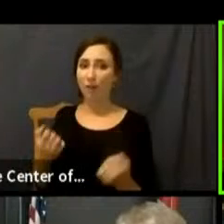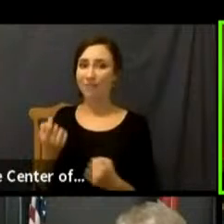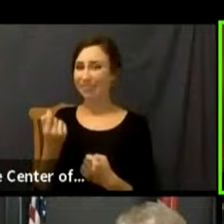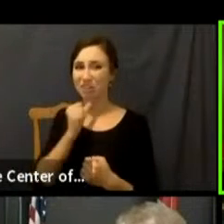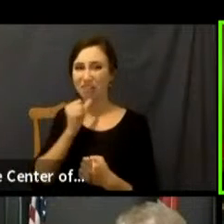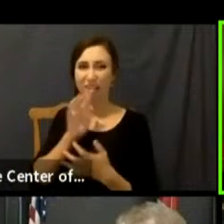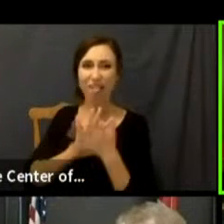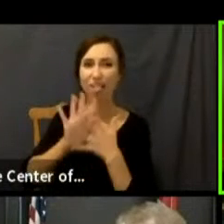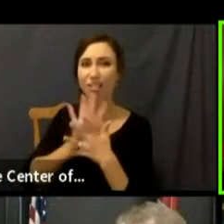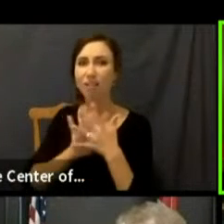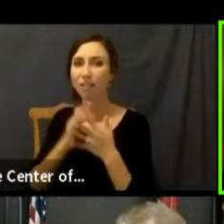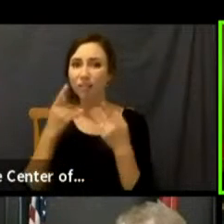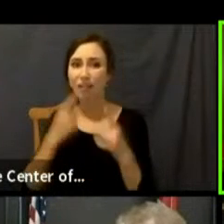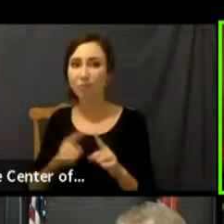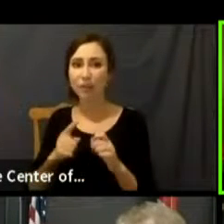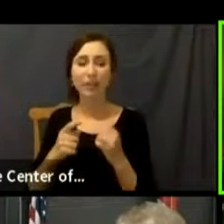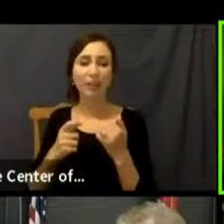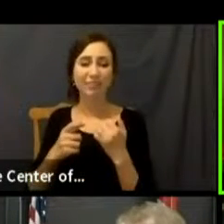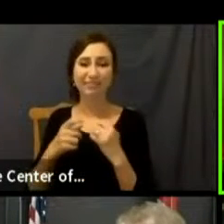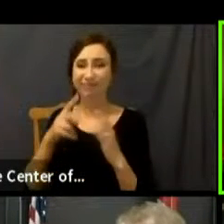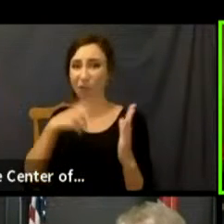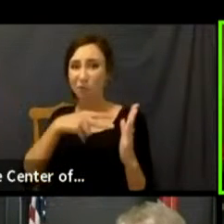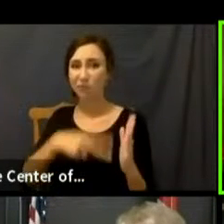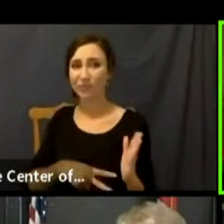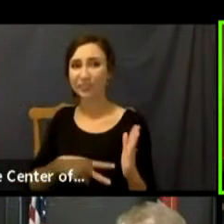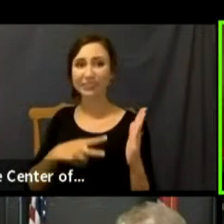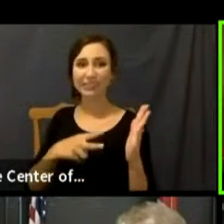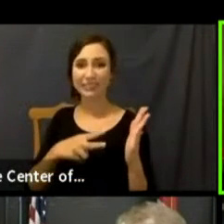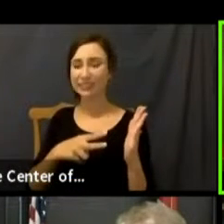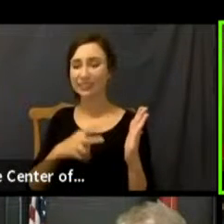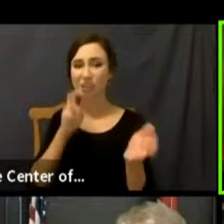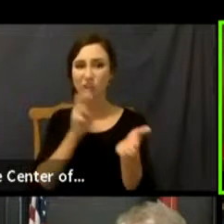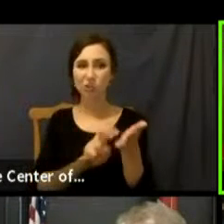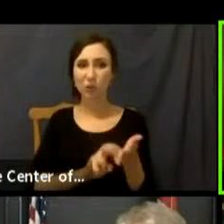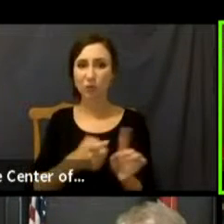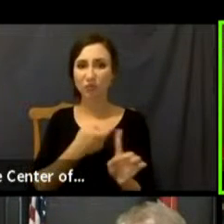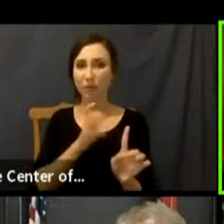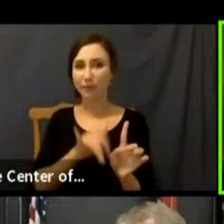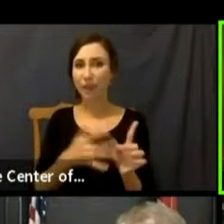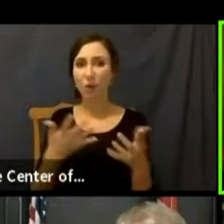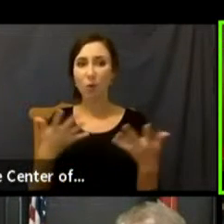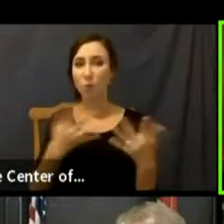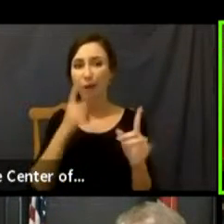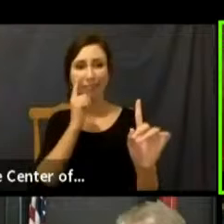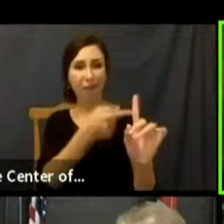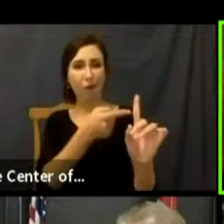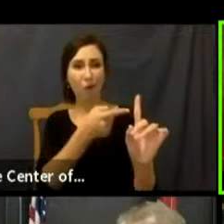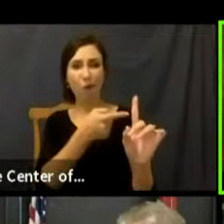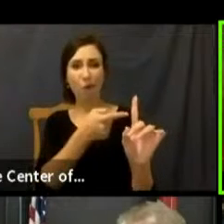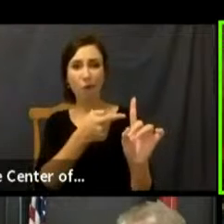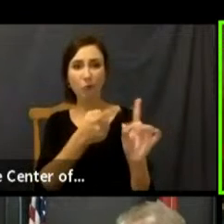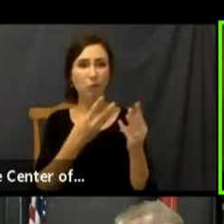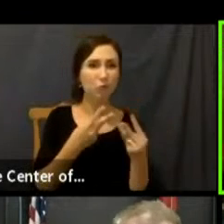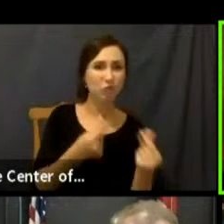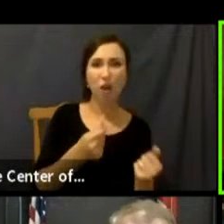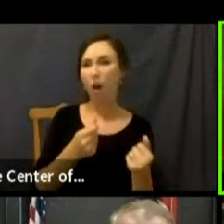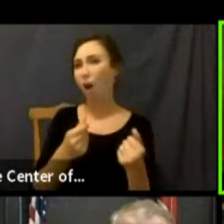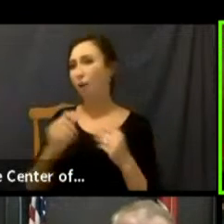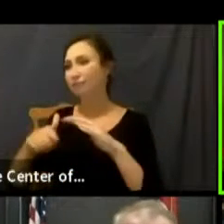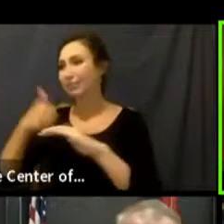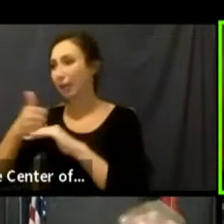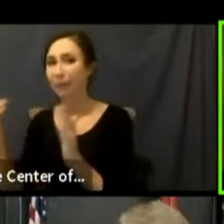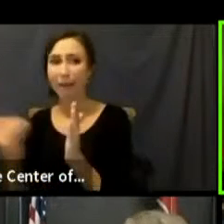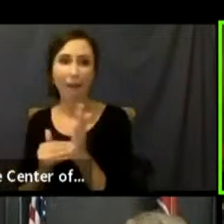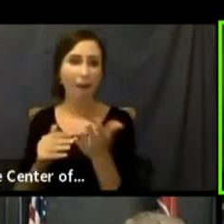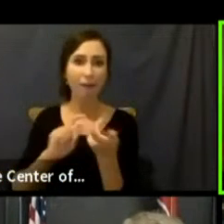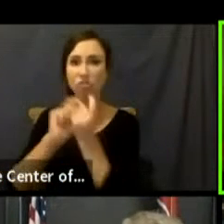unclear from reading the transcript what the intention is, whether to dissolve us or reform us, disband us, reform us, et